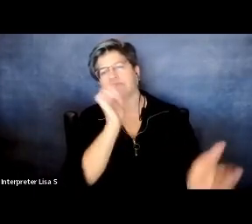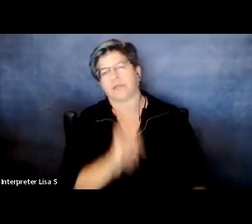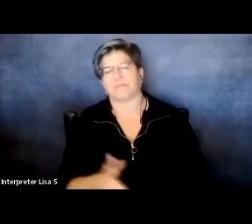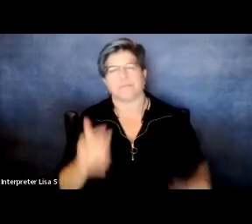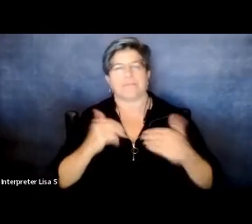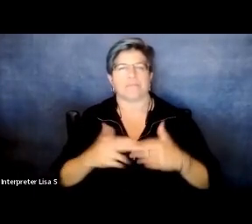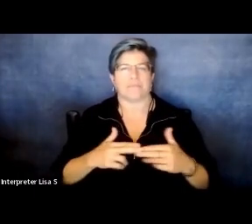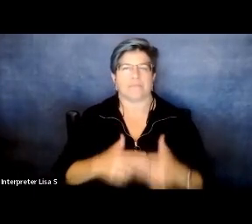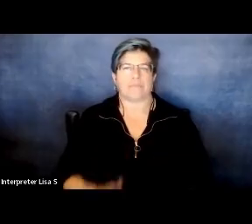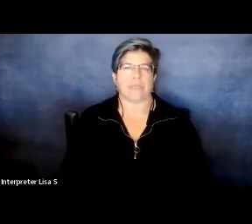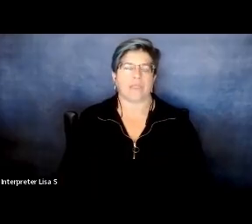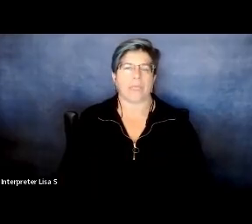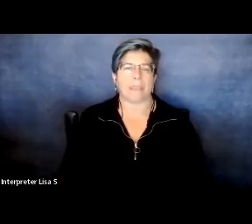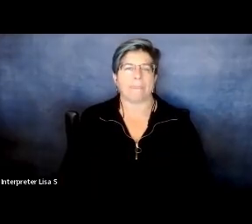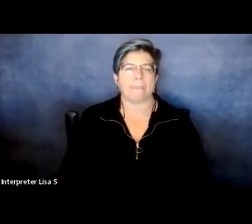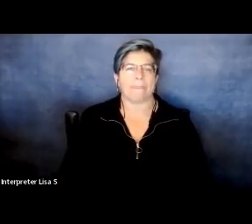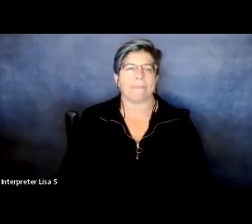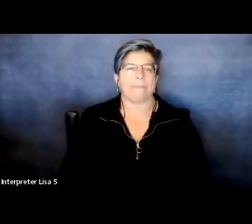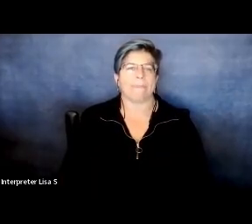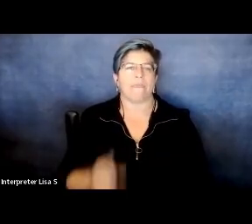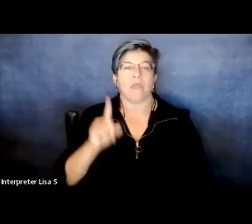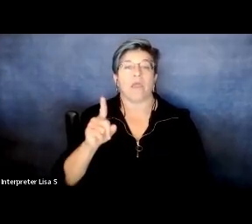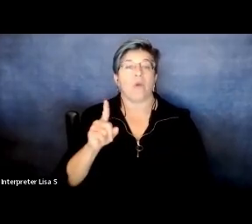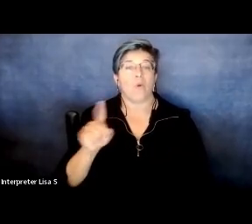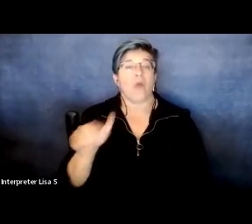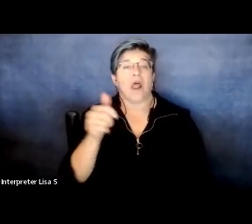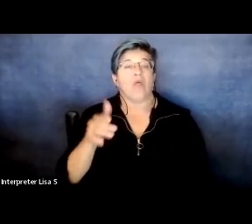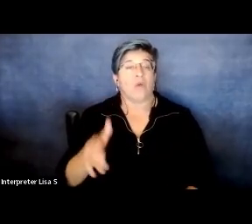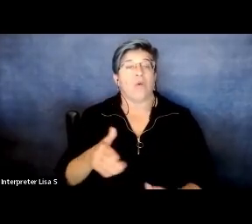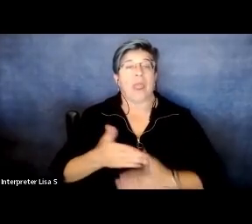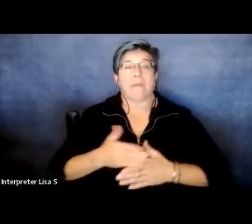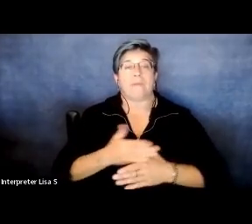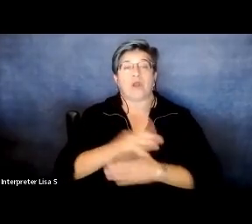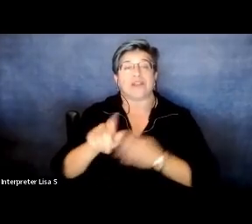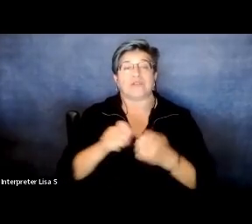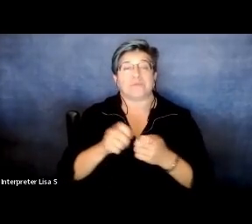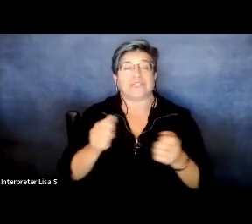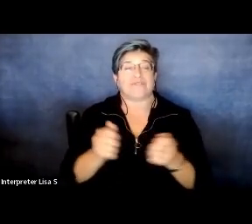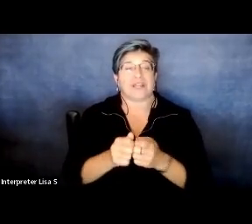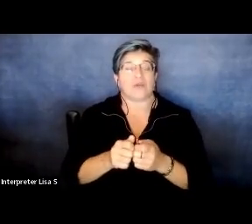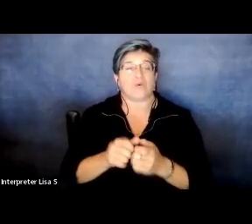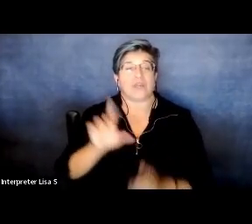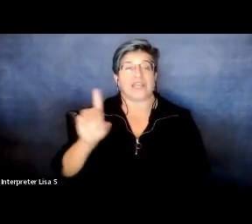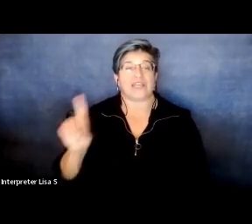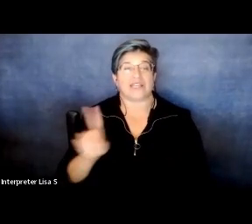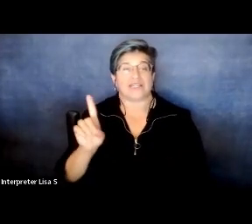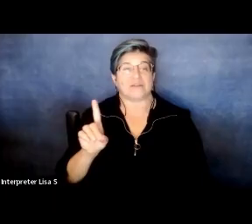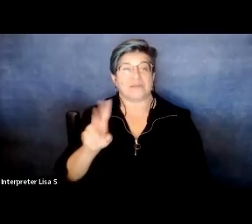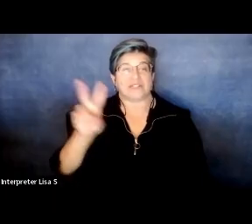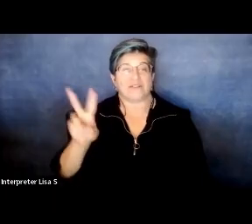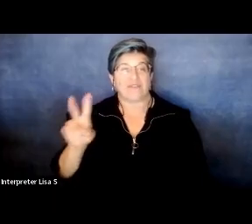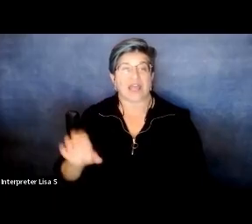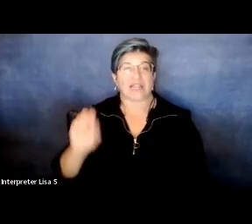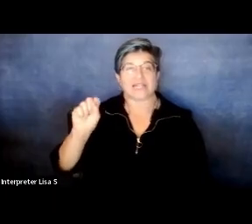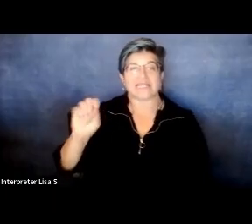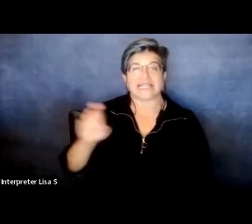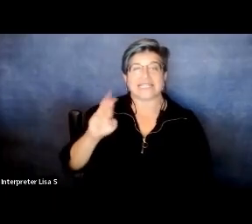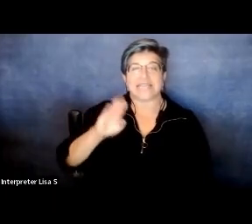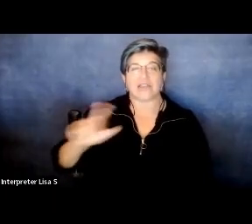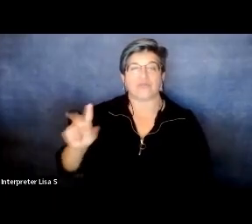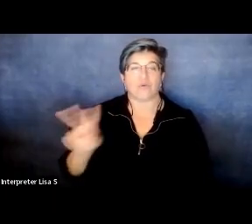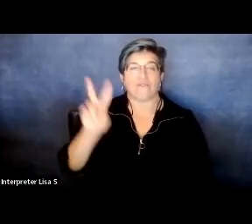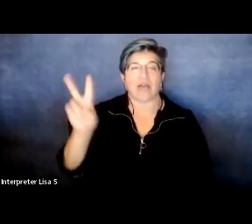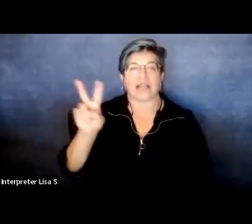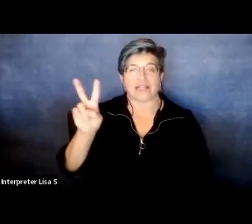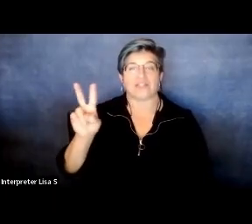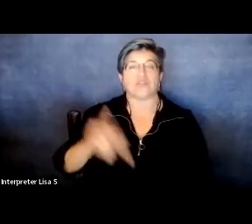slide, please. One shortcut to doing this is partnering specifically with domestic and sexual violence programs,